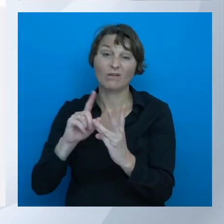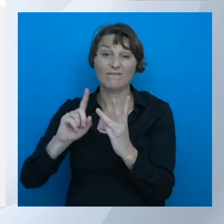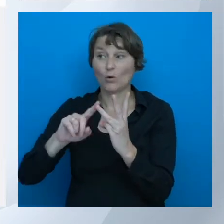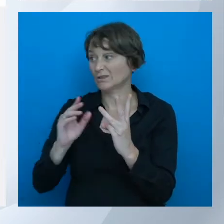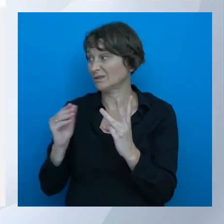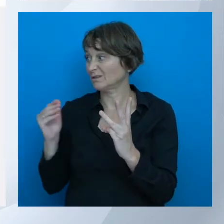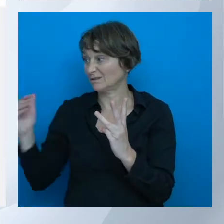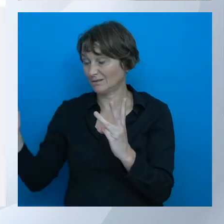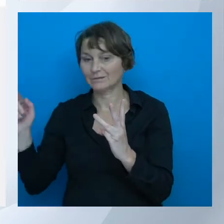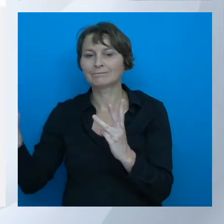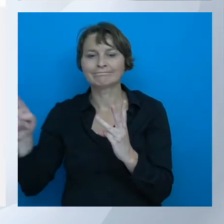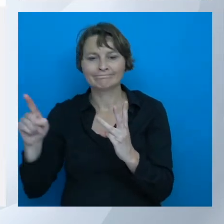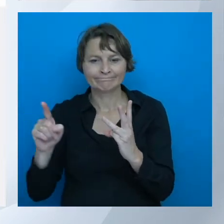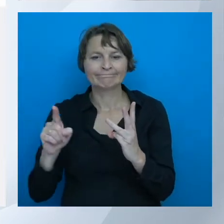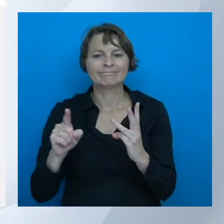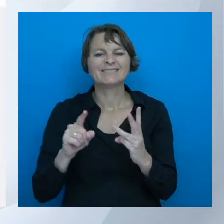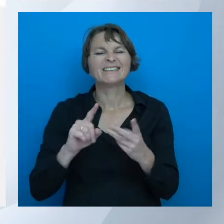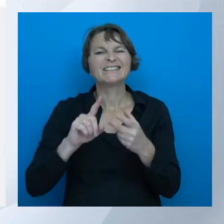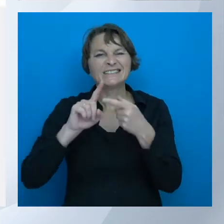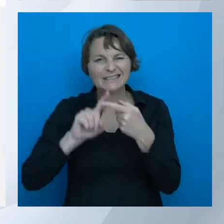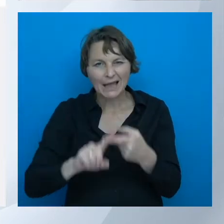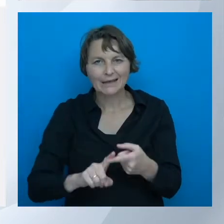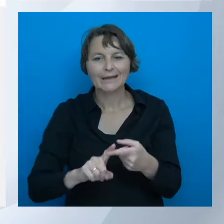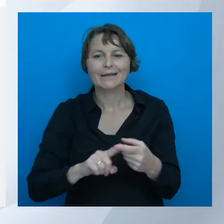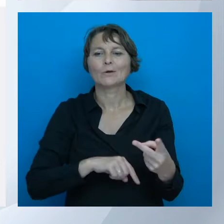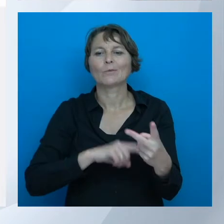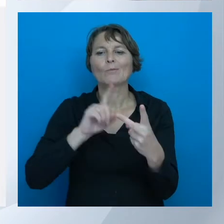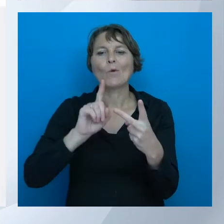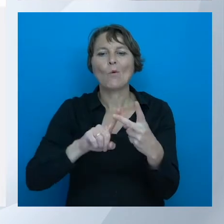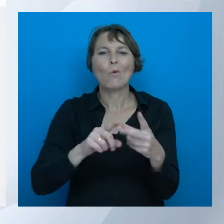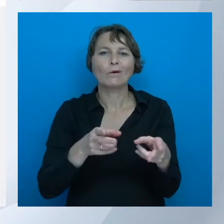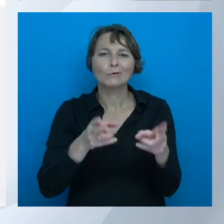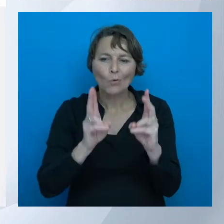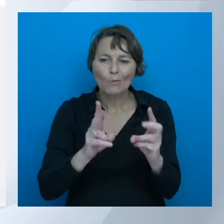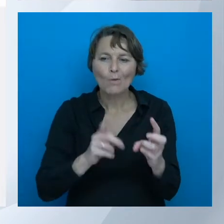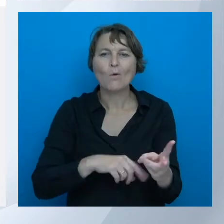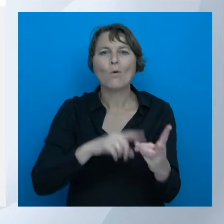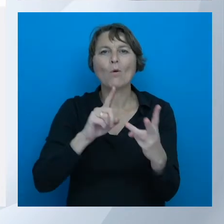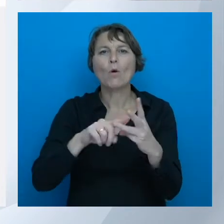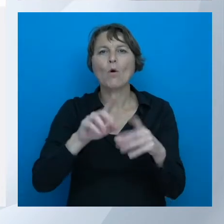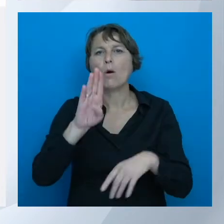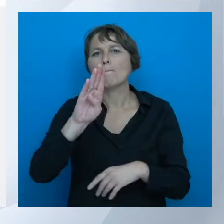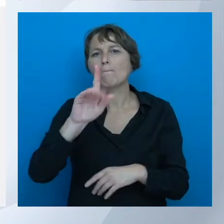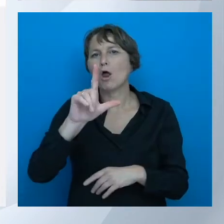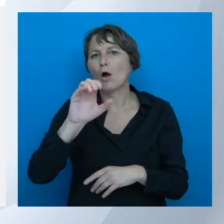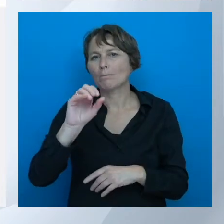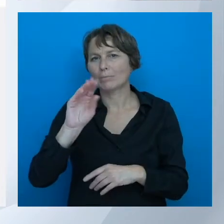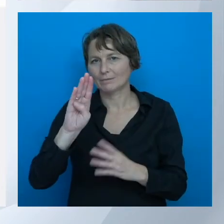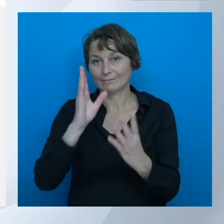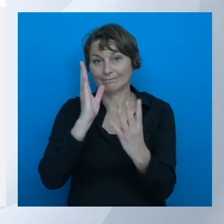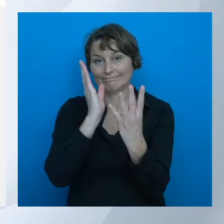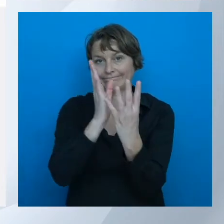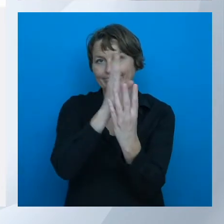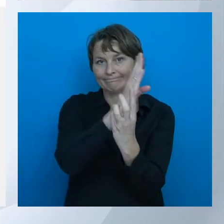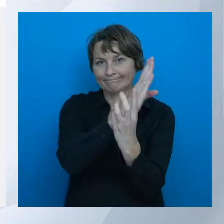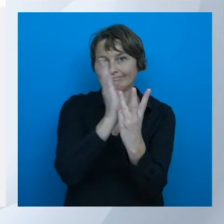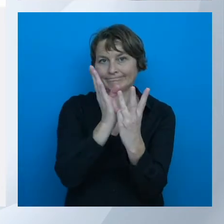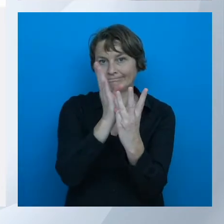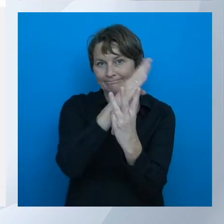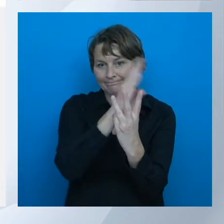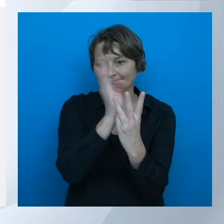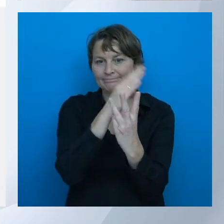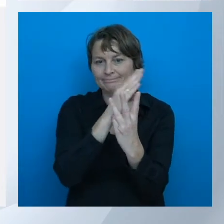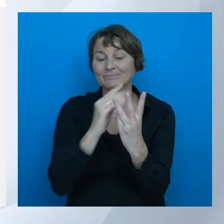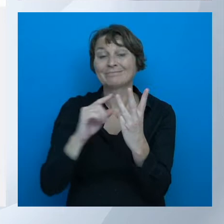app service, and you can use blob storage. Now, the static app service is currently in preview, and that's a dedicated app